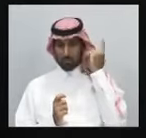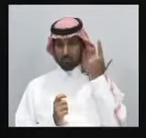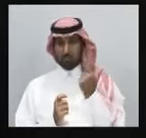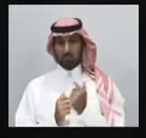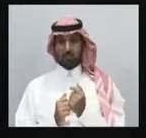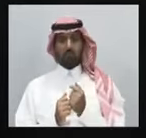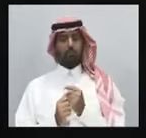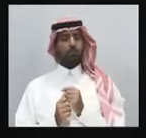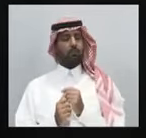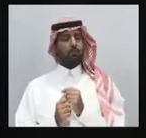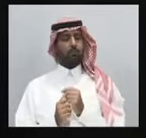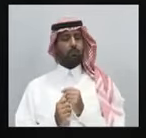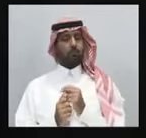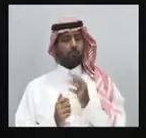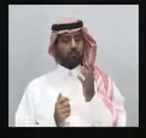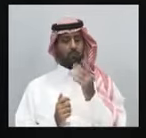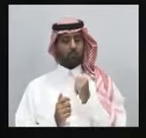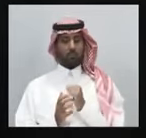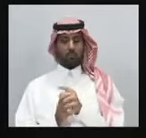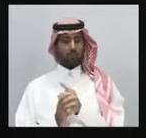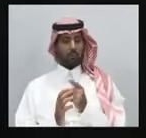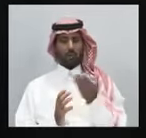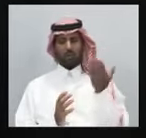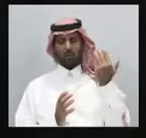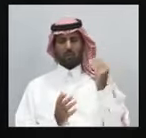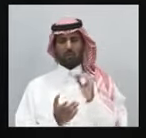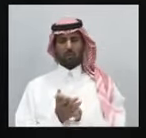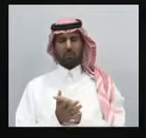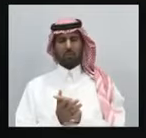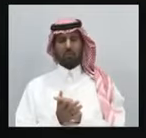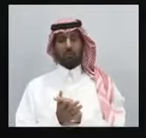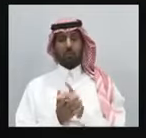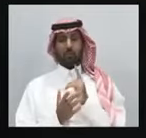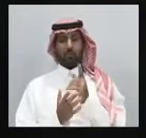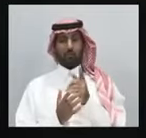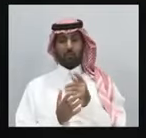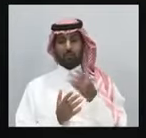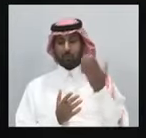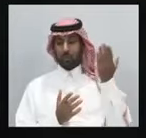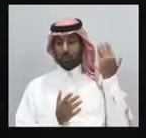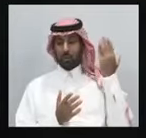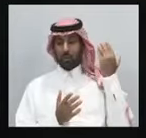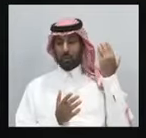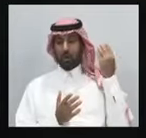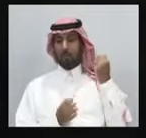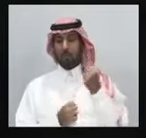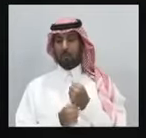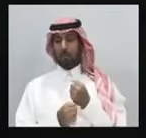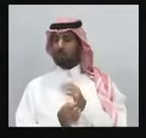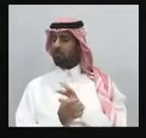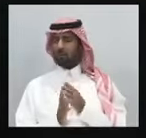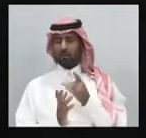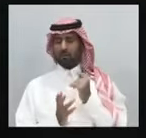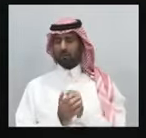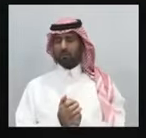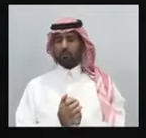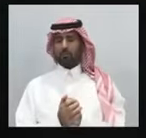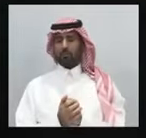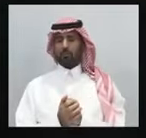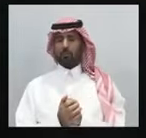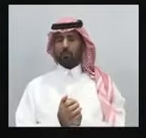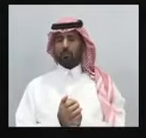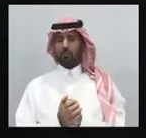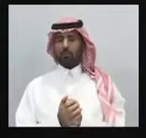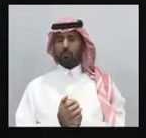No, nothing was mentioned in here. You are not supposed to have any previous experience because they are, by the